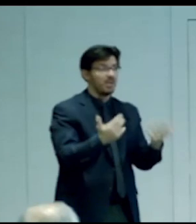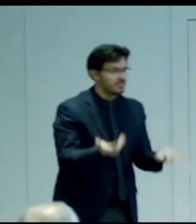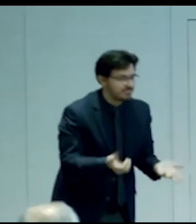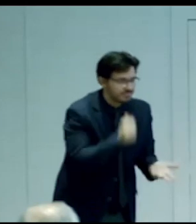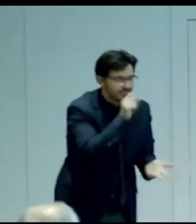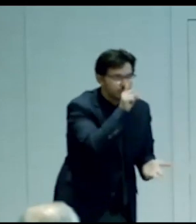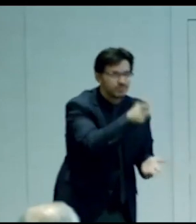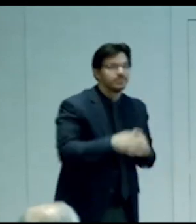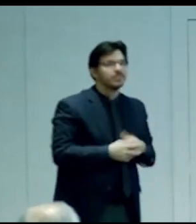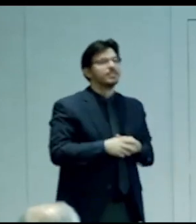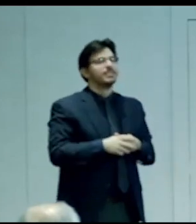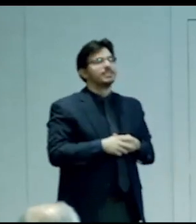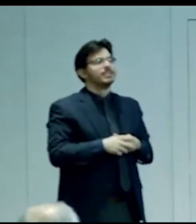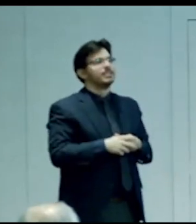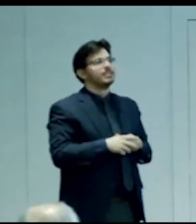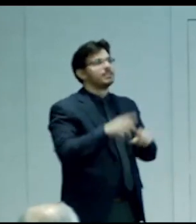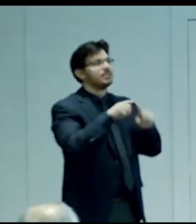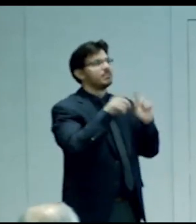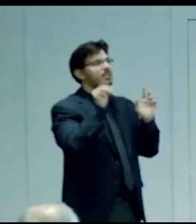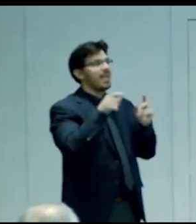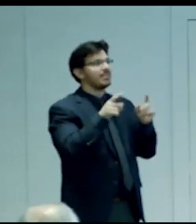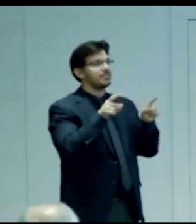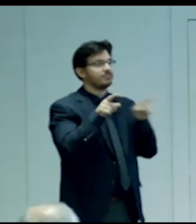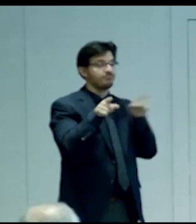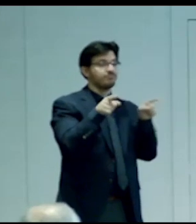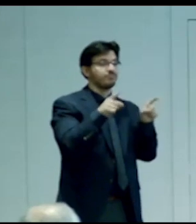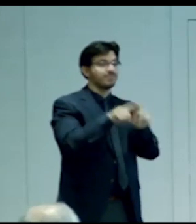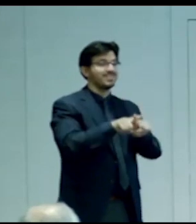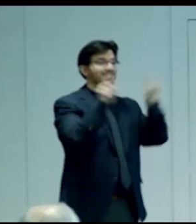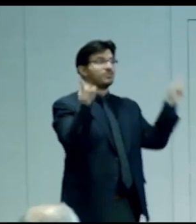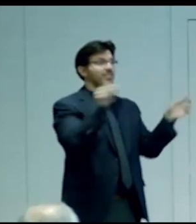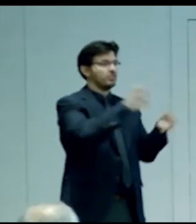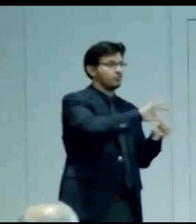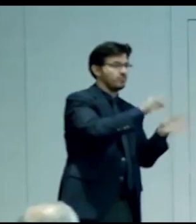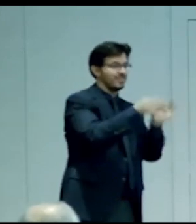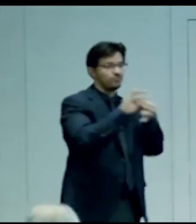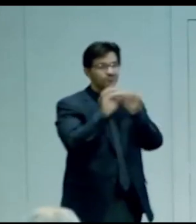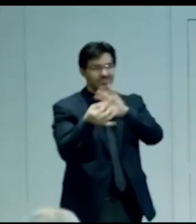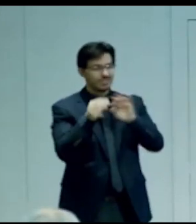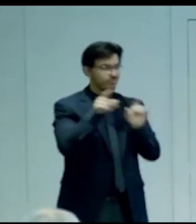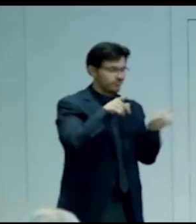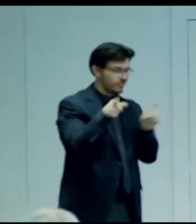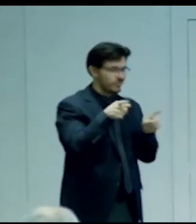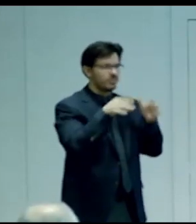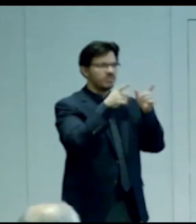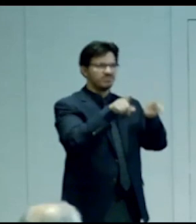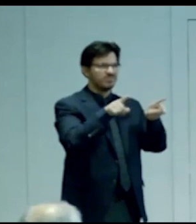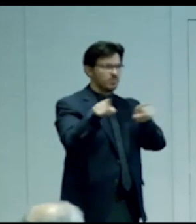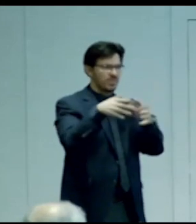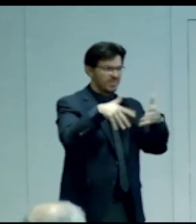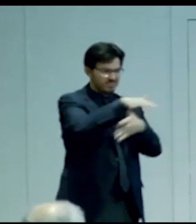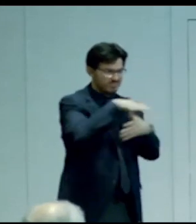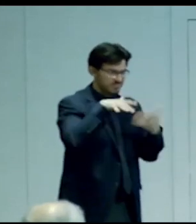leads to two very different interpretations as to what's going on, and so